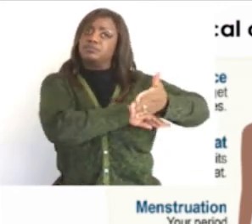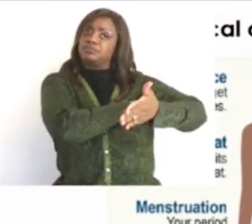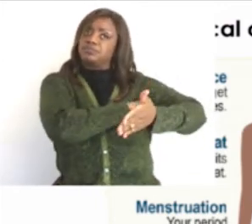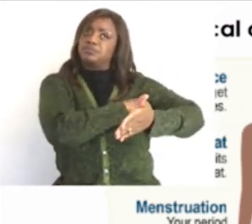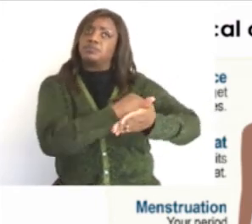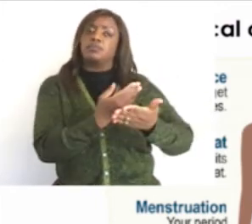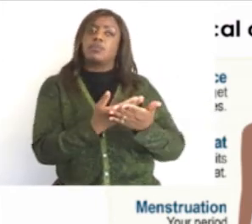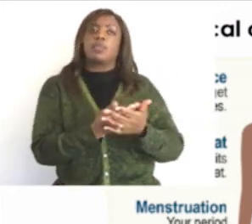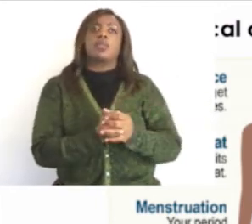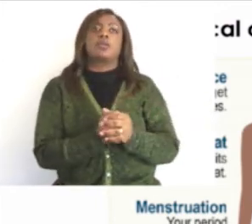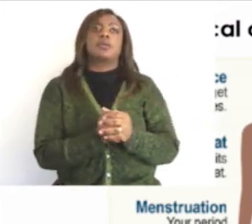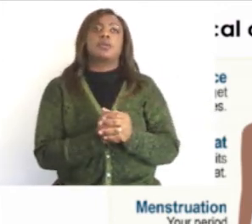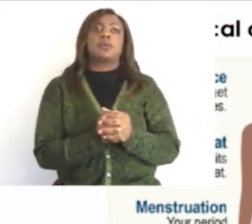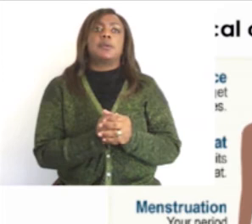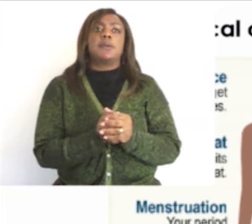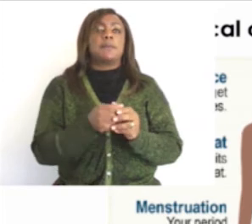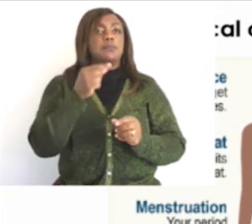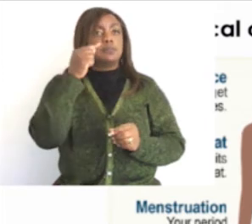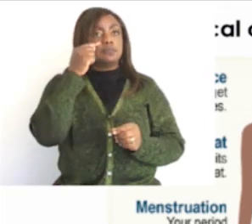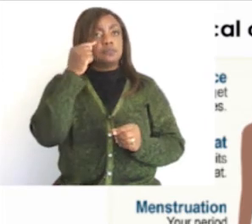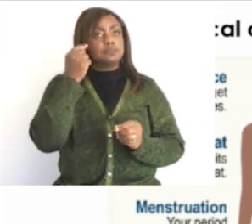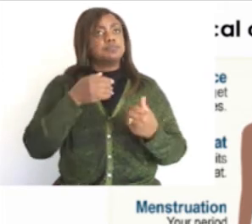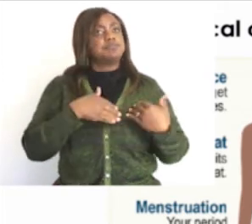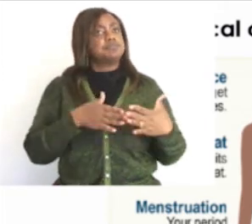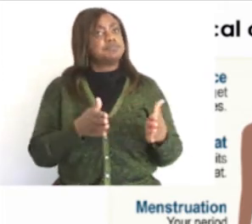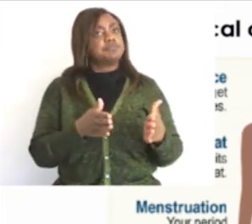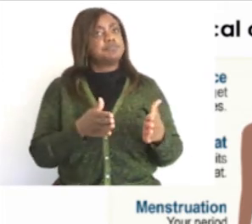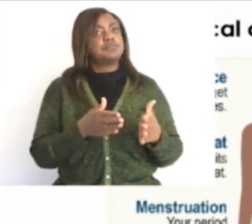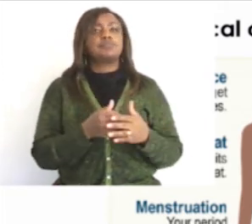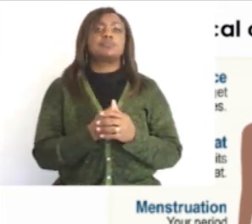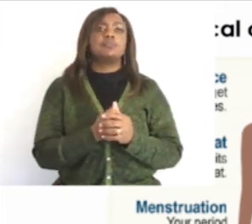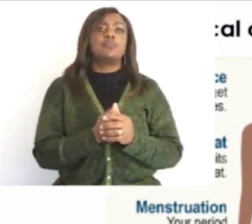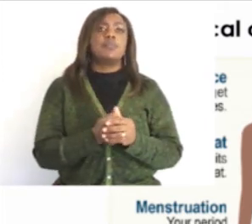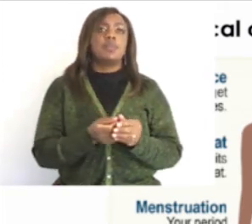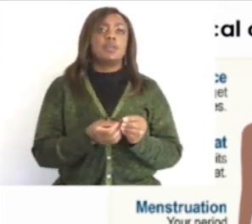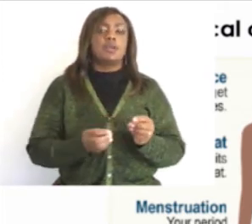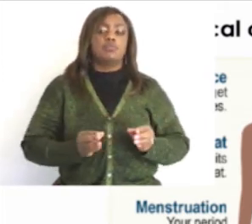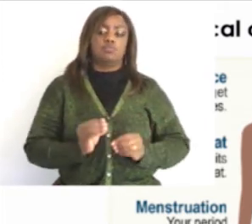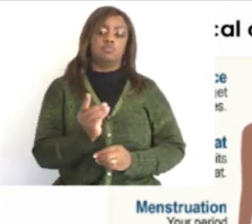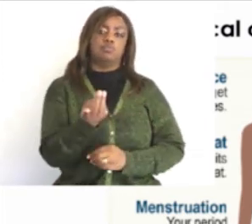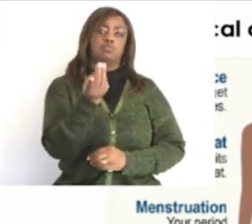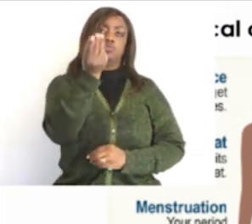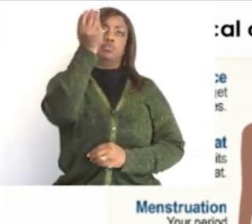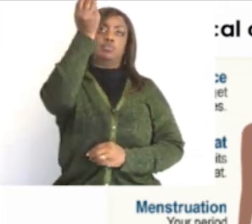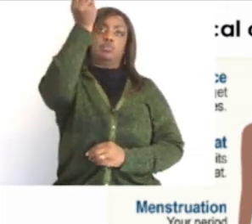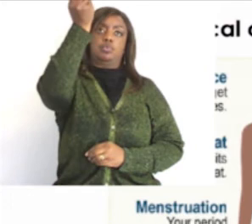armpits. Menstruation or periods begins. Height, you get